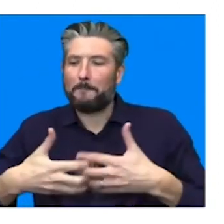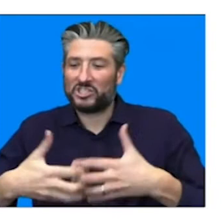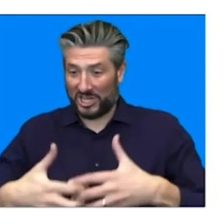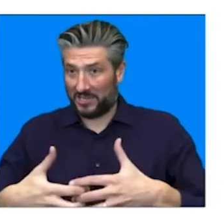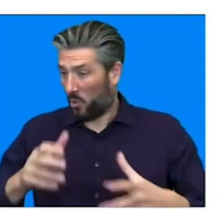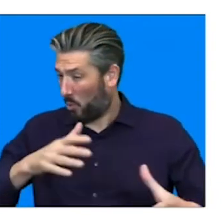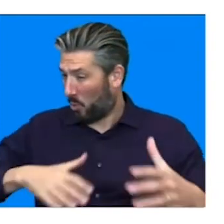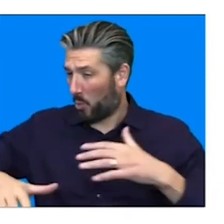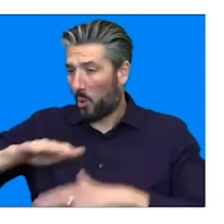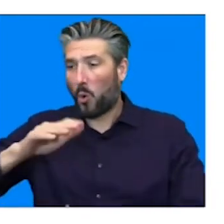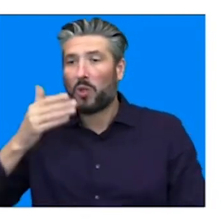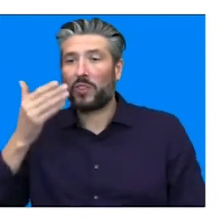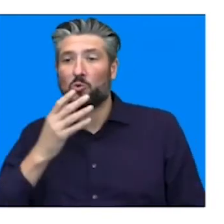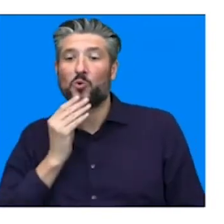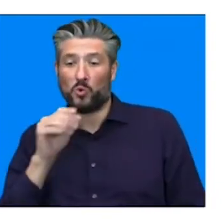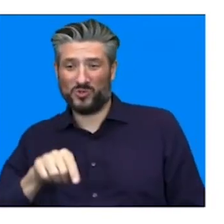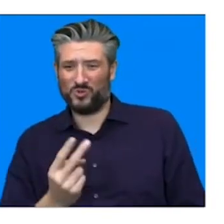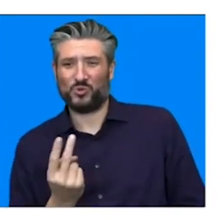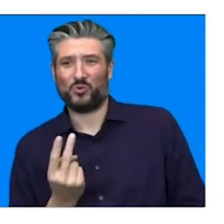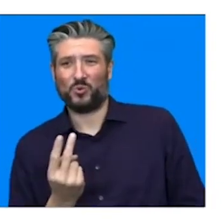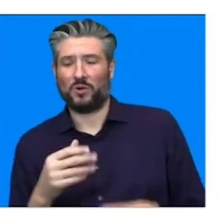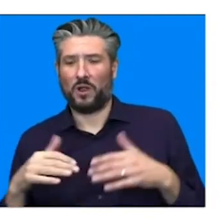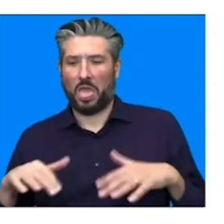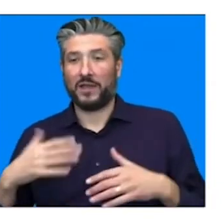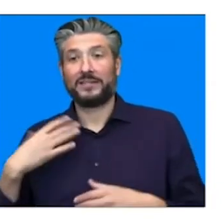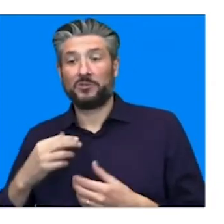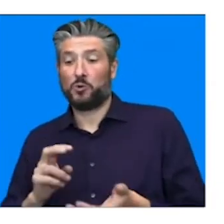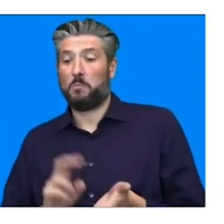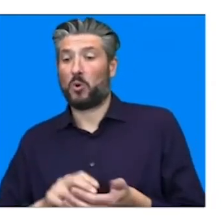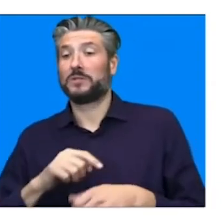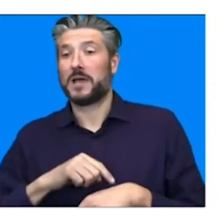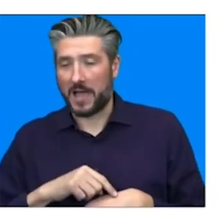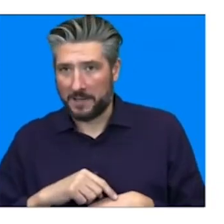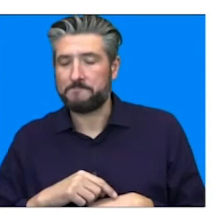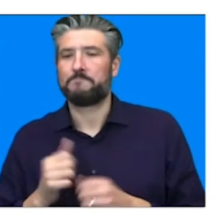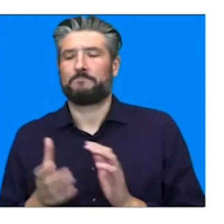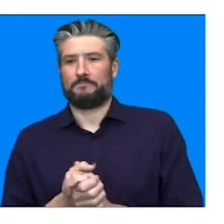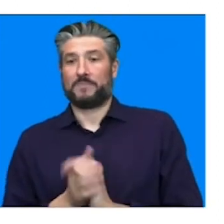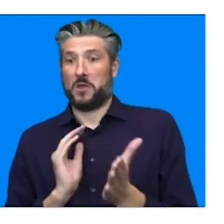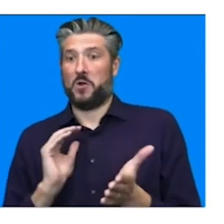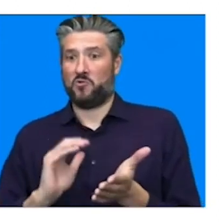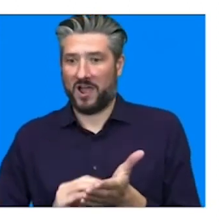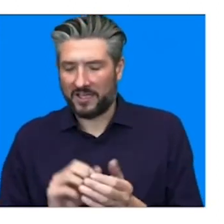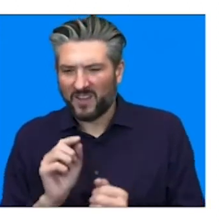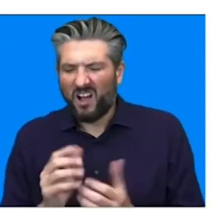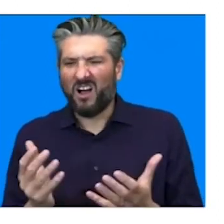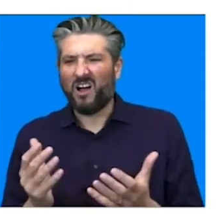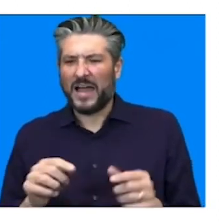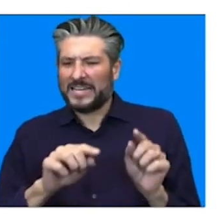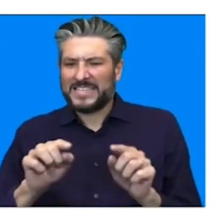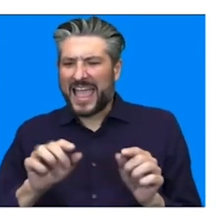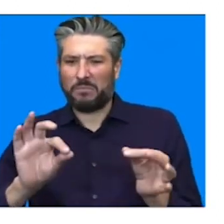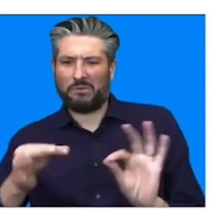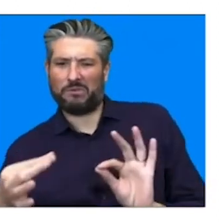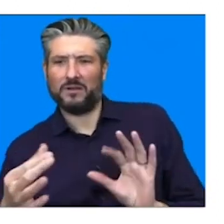to book a slot, and then when you got there, you'd probably find that the tape was twisted or something else would go wrong. So imagine what a joy it is